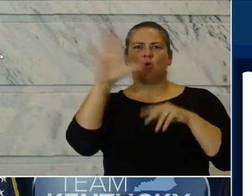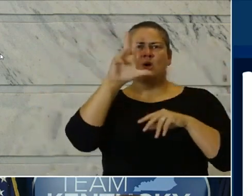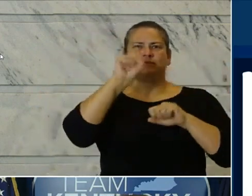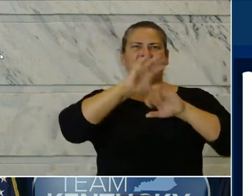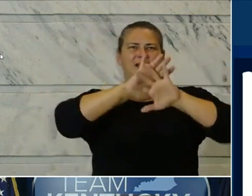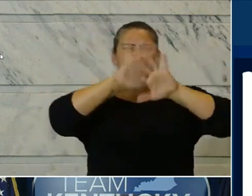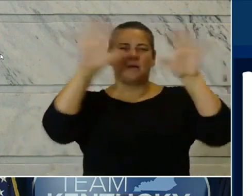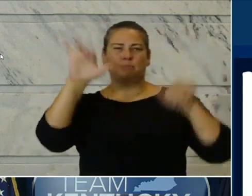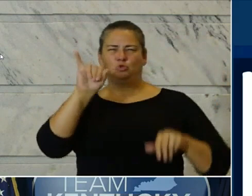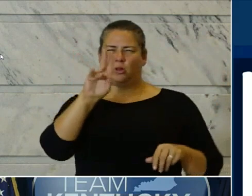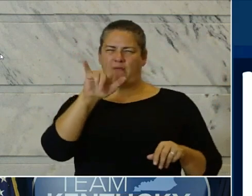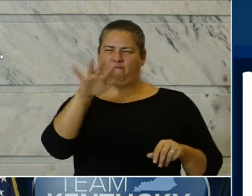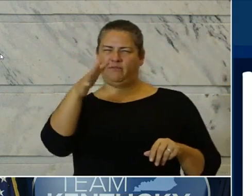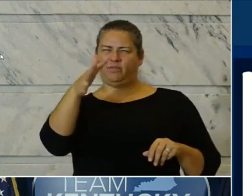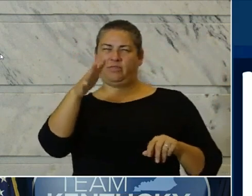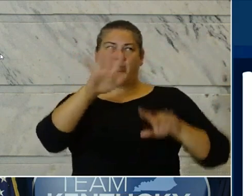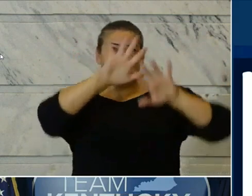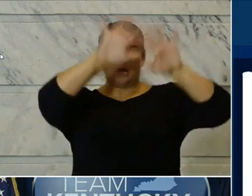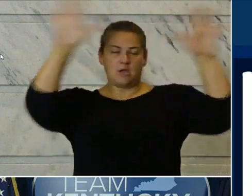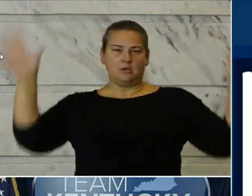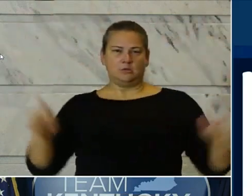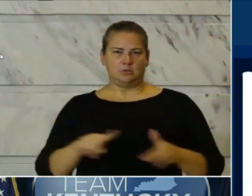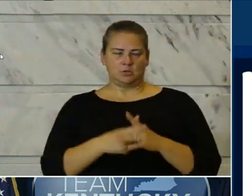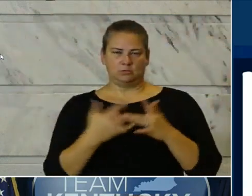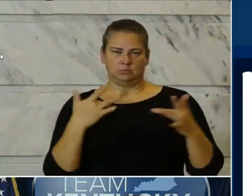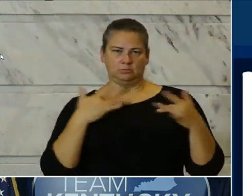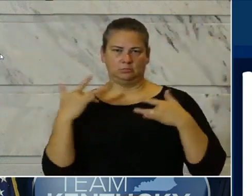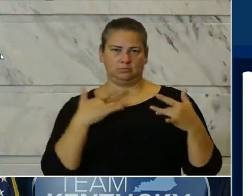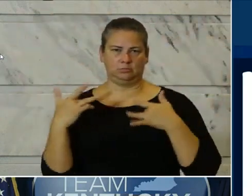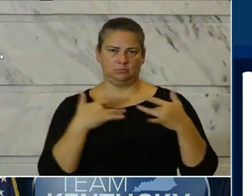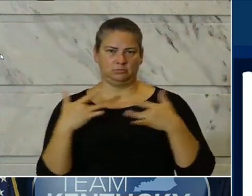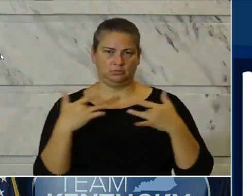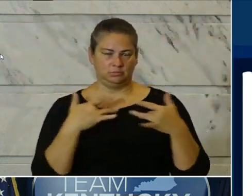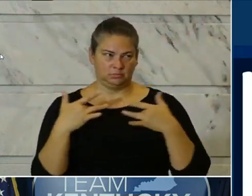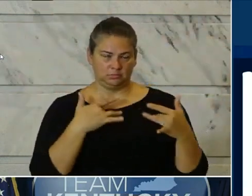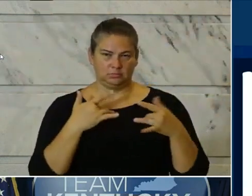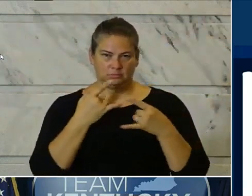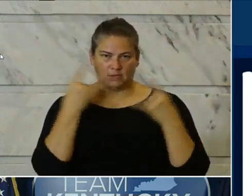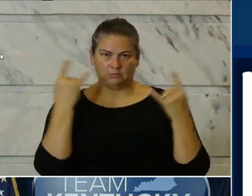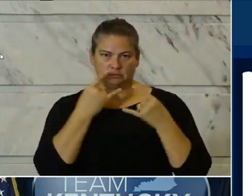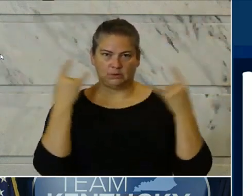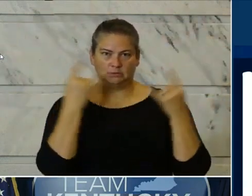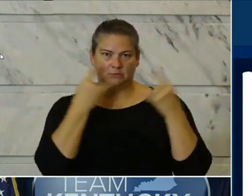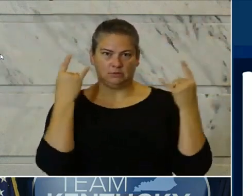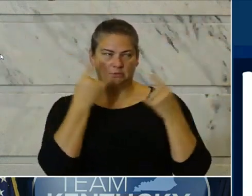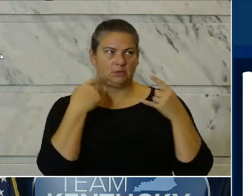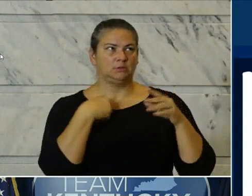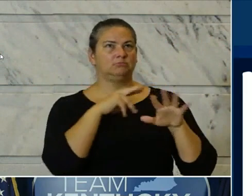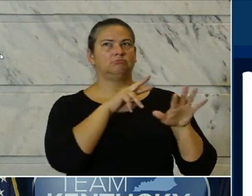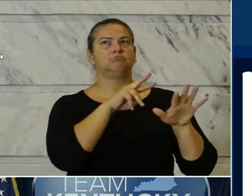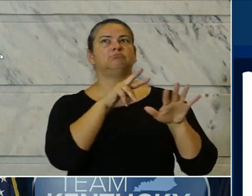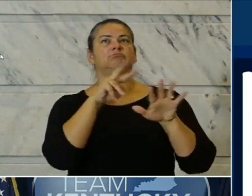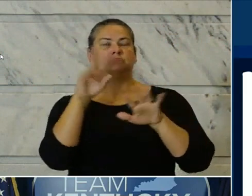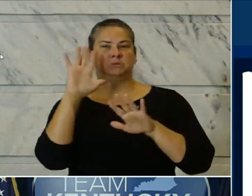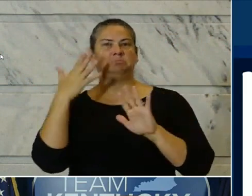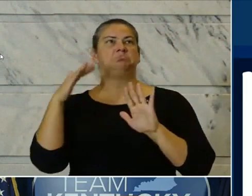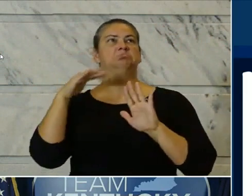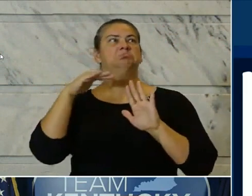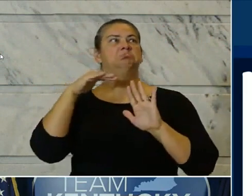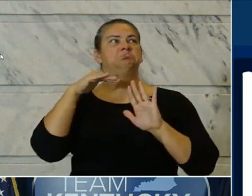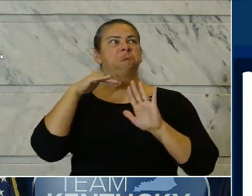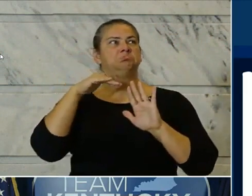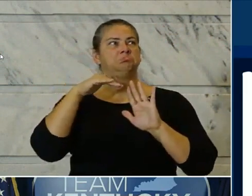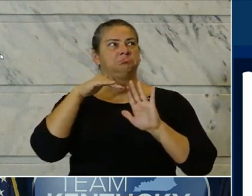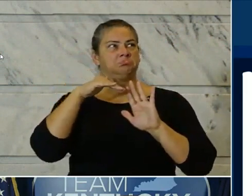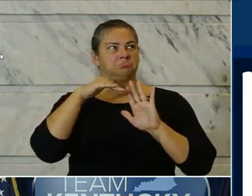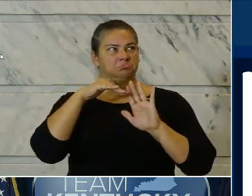about July 5th, and we saw another decrease. But when you look at that graph, we never got